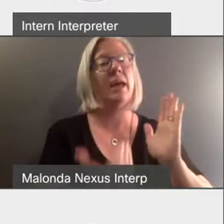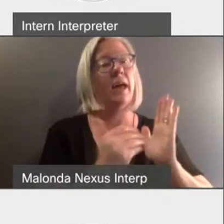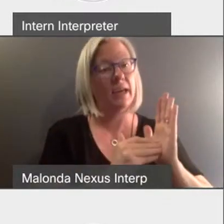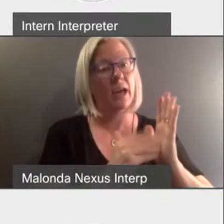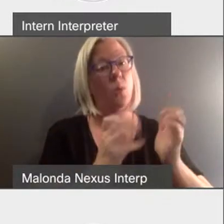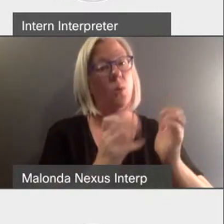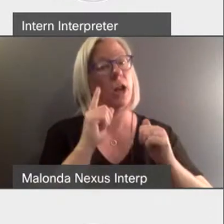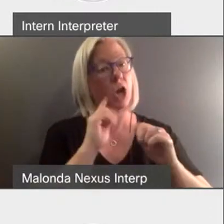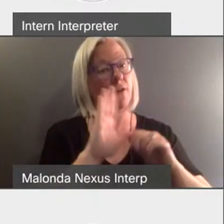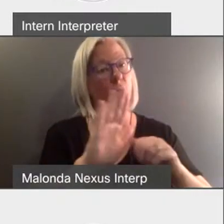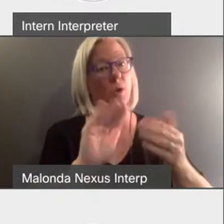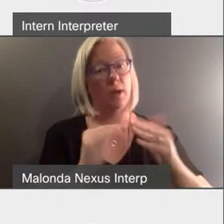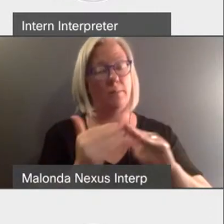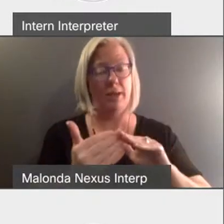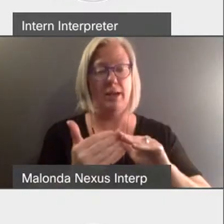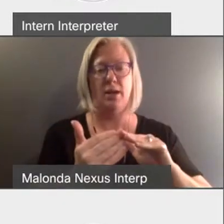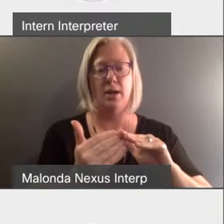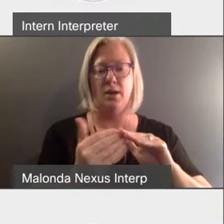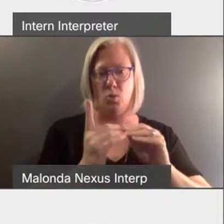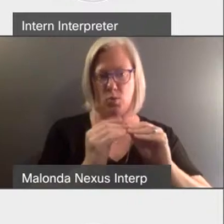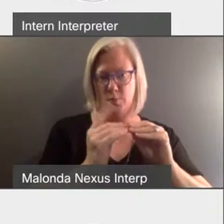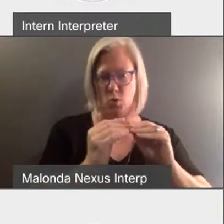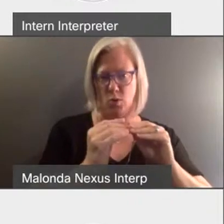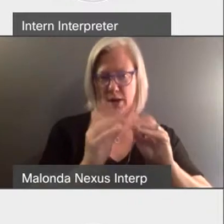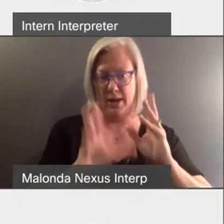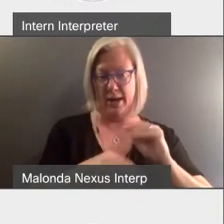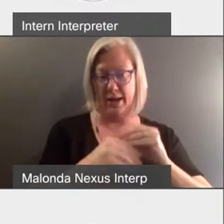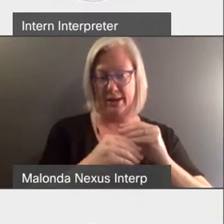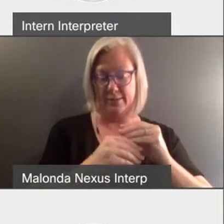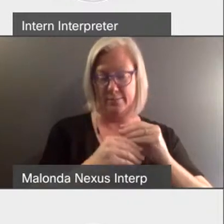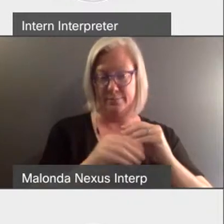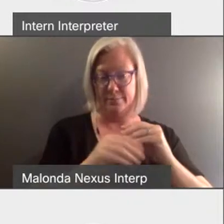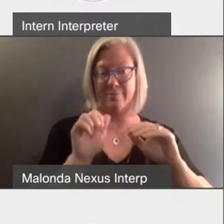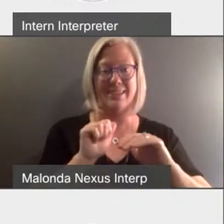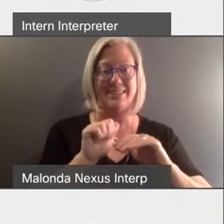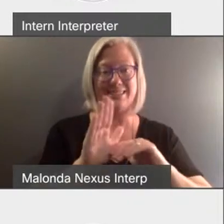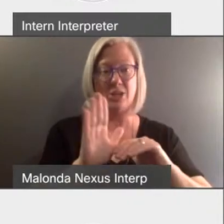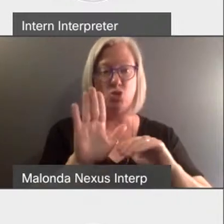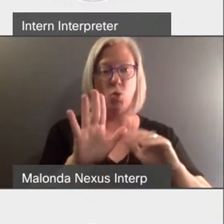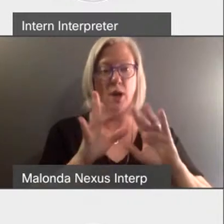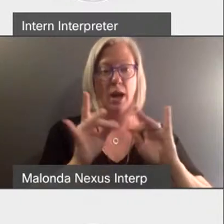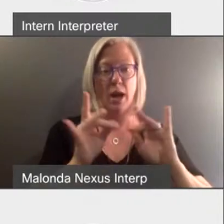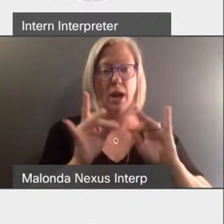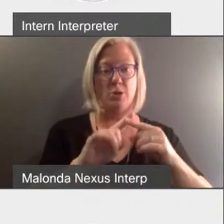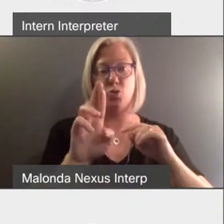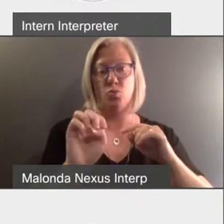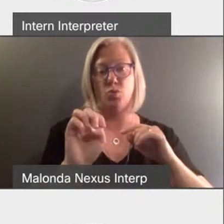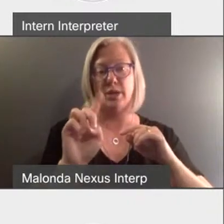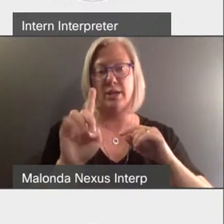from you about your communities. One thing I want to add, we had send your comments to redistricting at